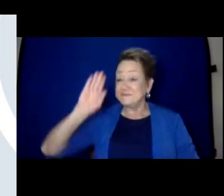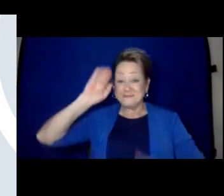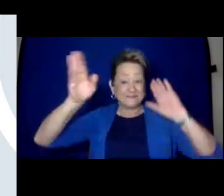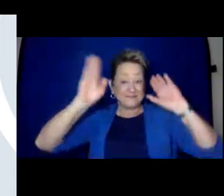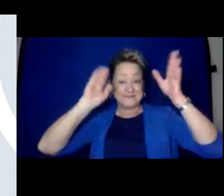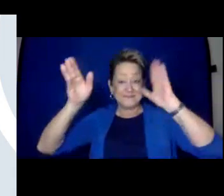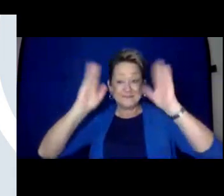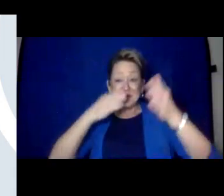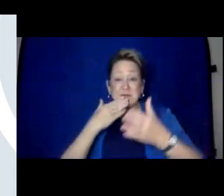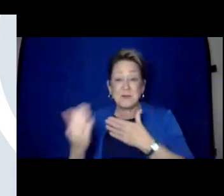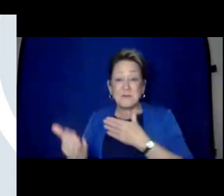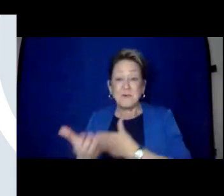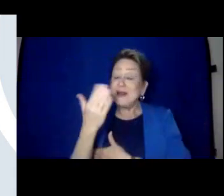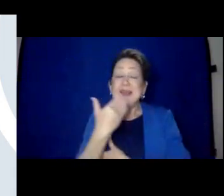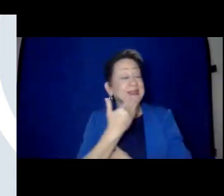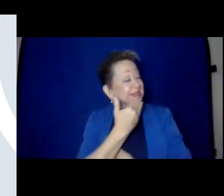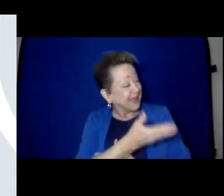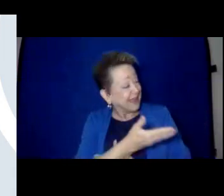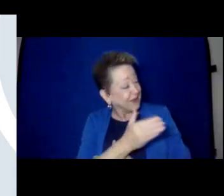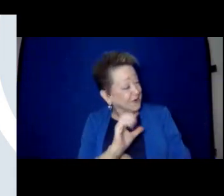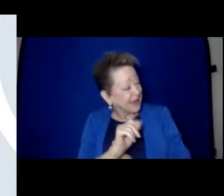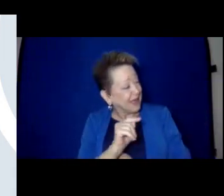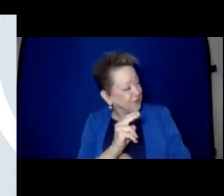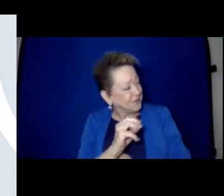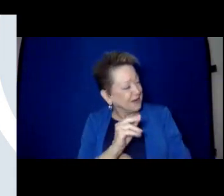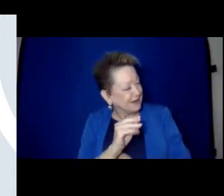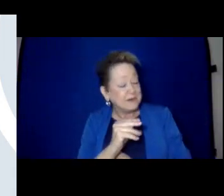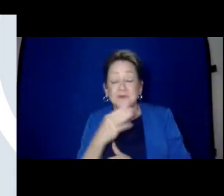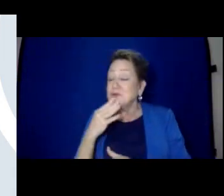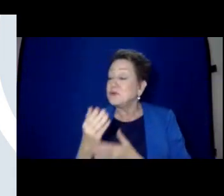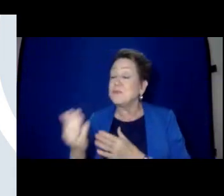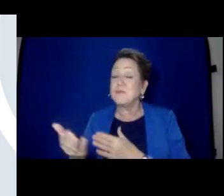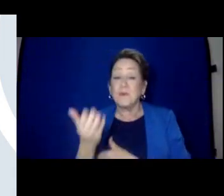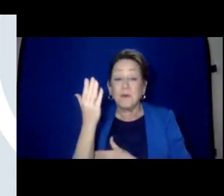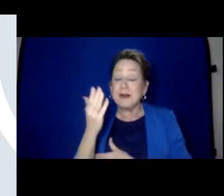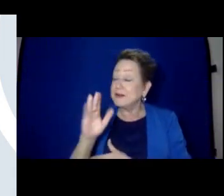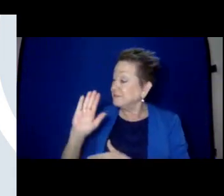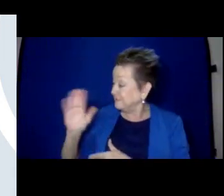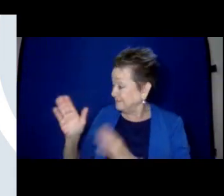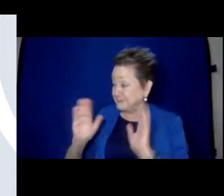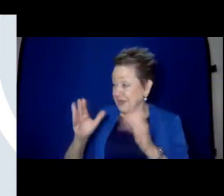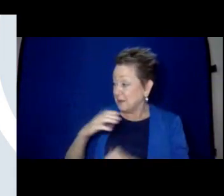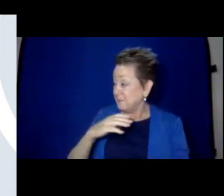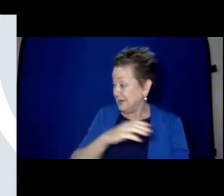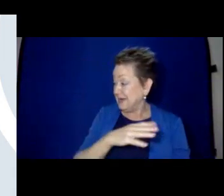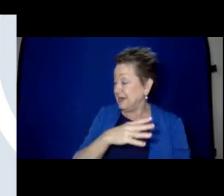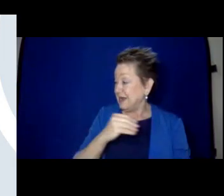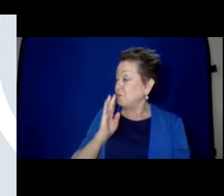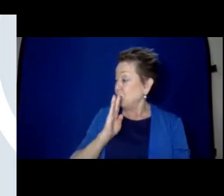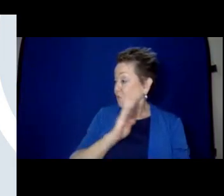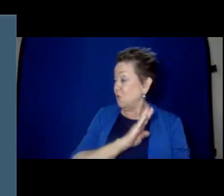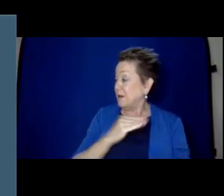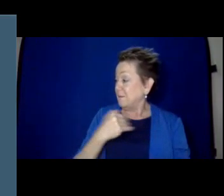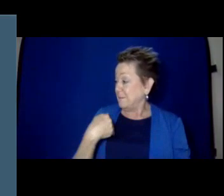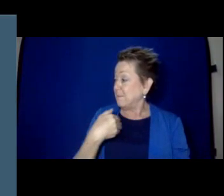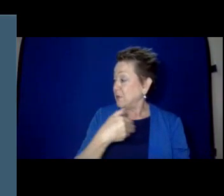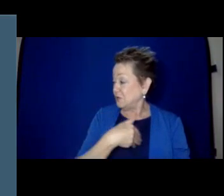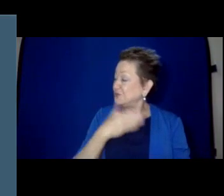righty. Good morning, everyone. Thank you, Catherine. Good morning, committee and board members.